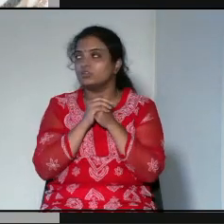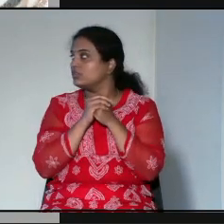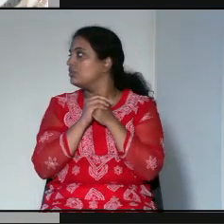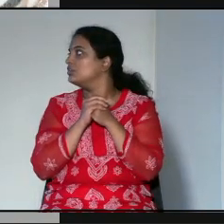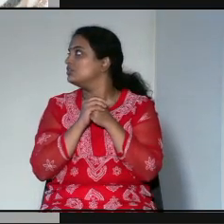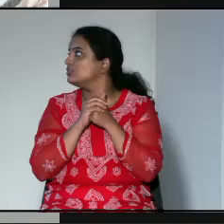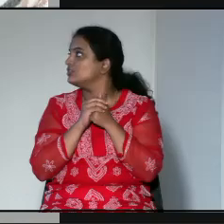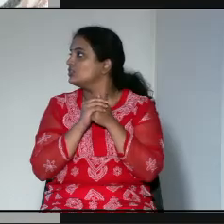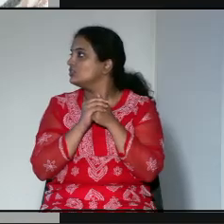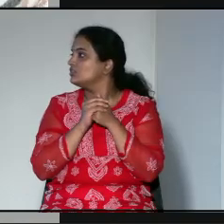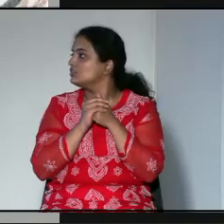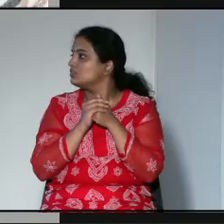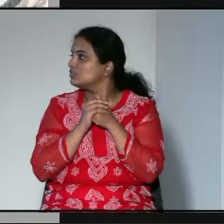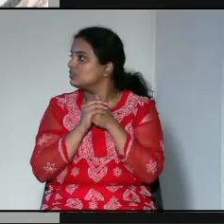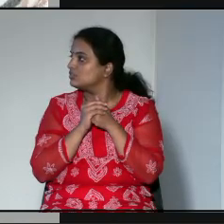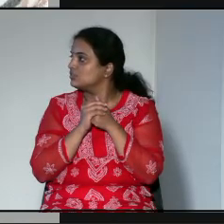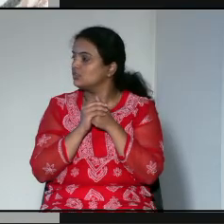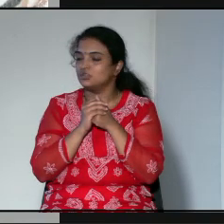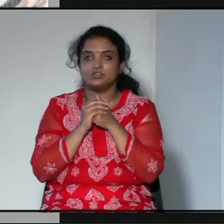Seagull